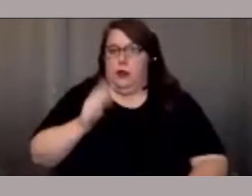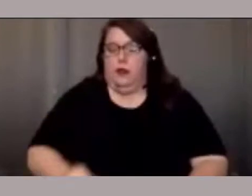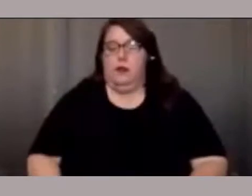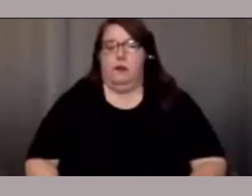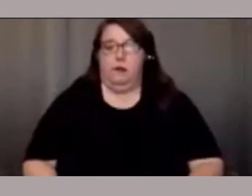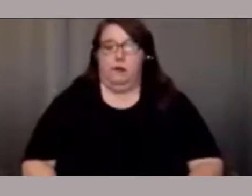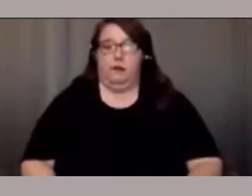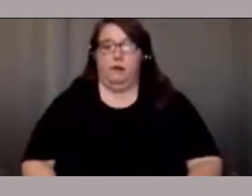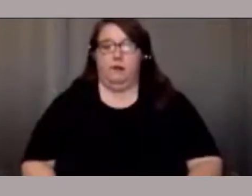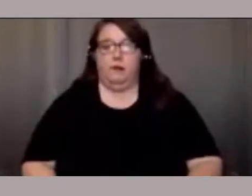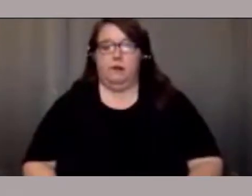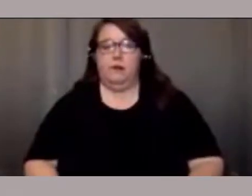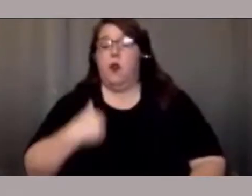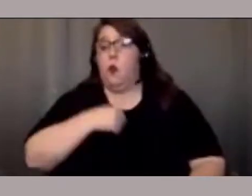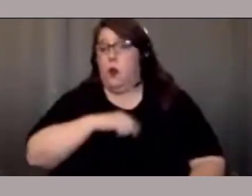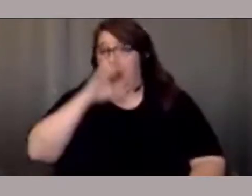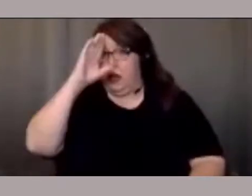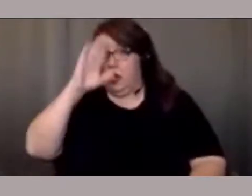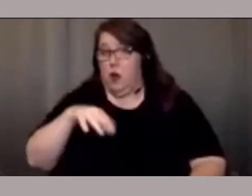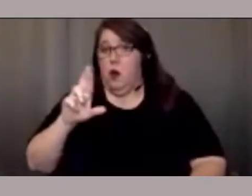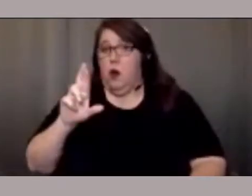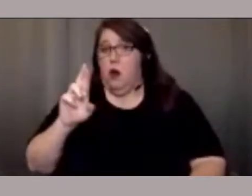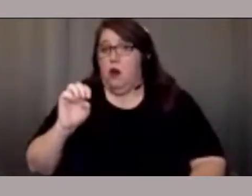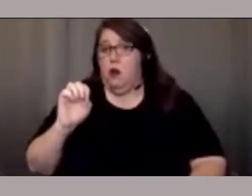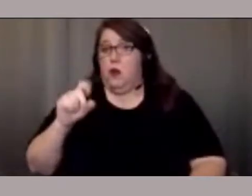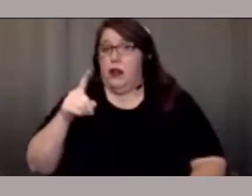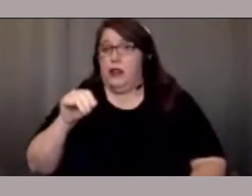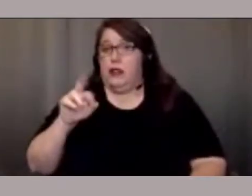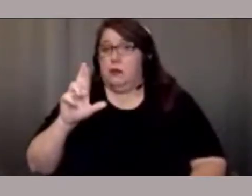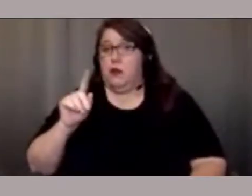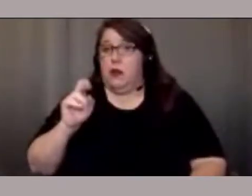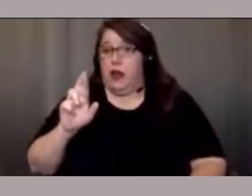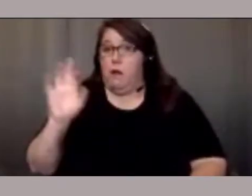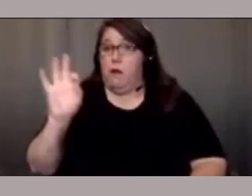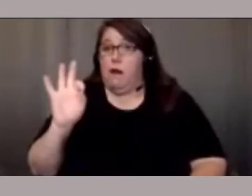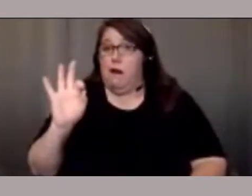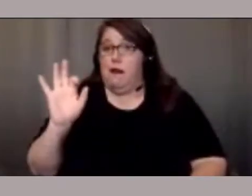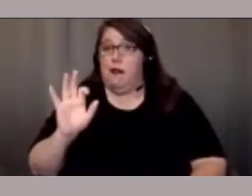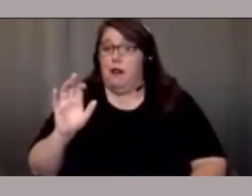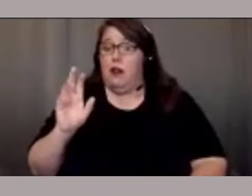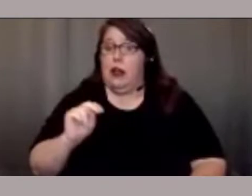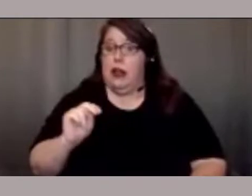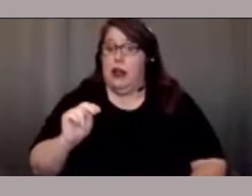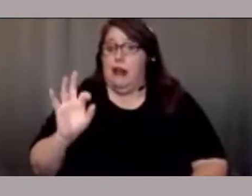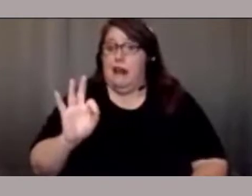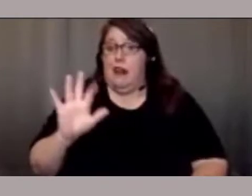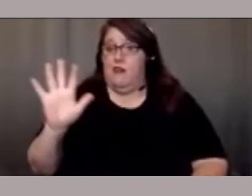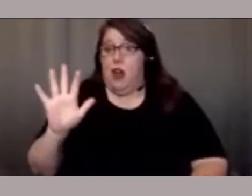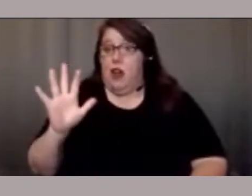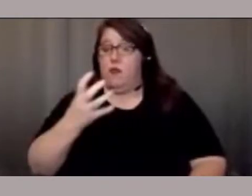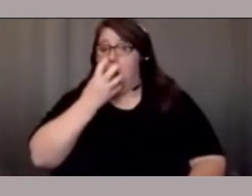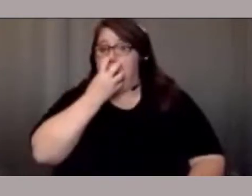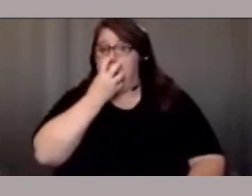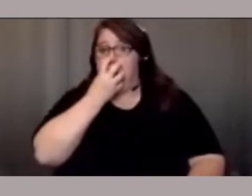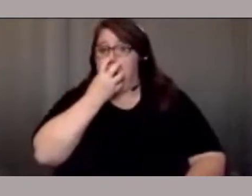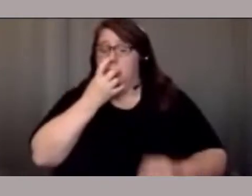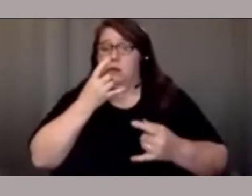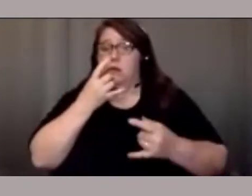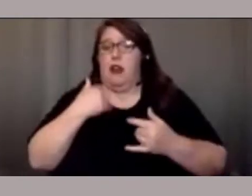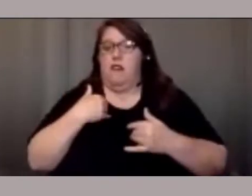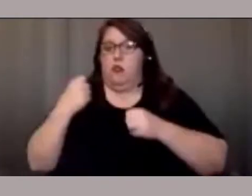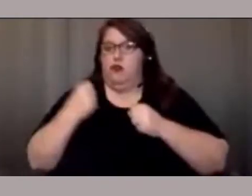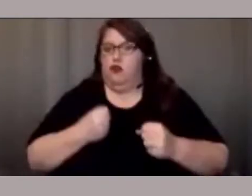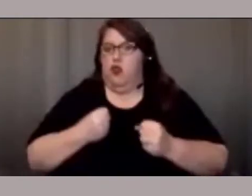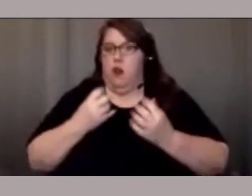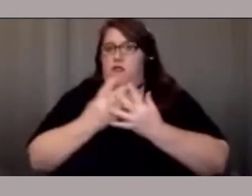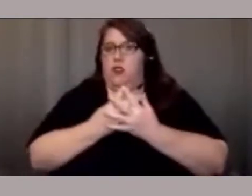for example, that the respirator N95, which fits very nice and tight across the face, has both strong